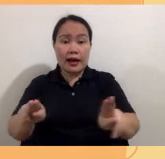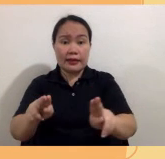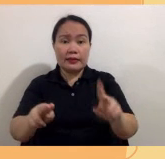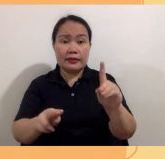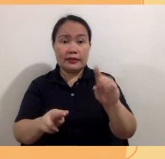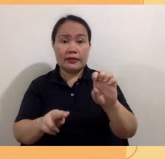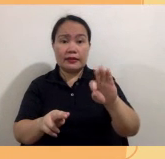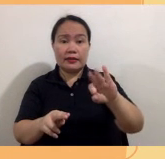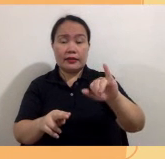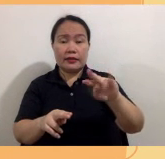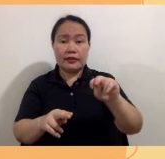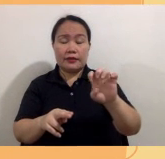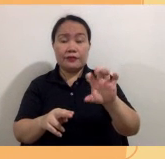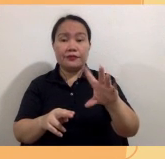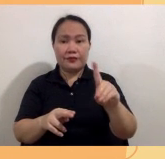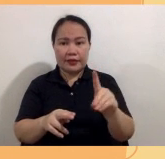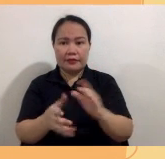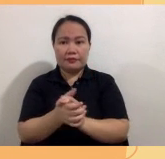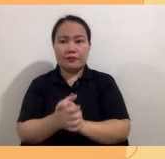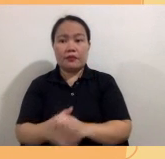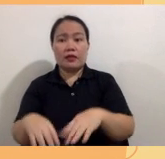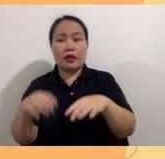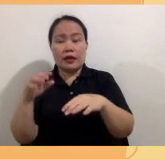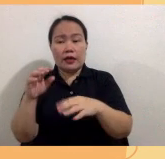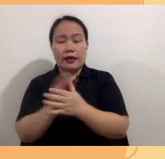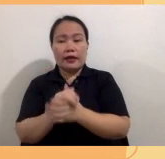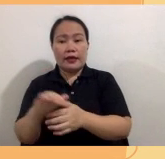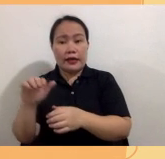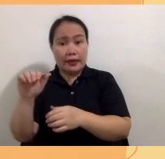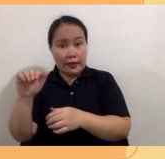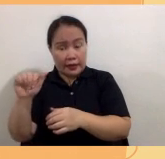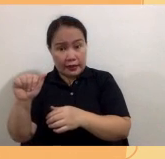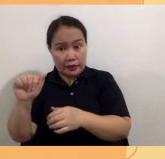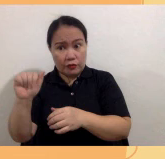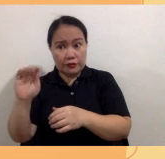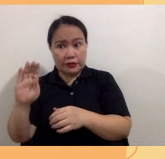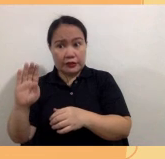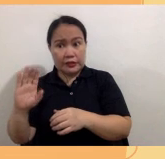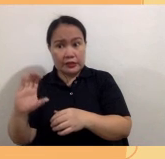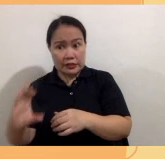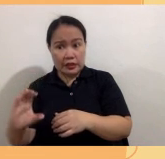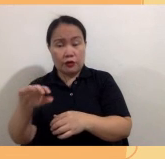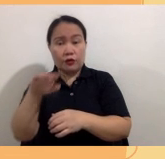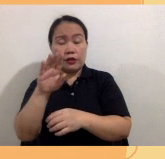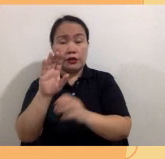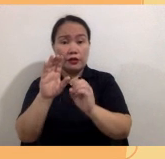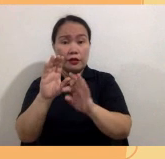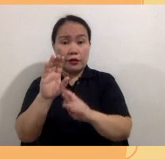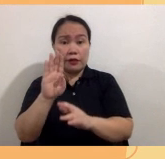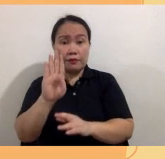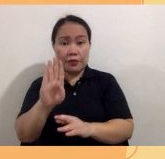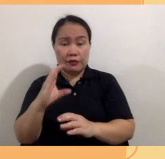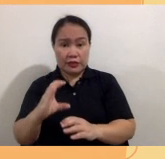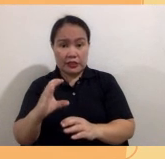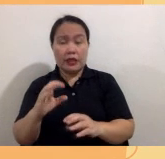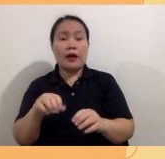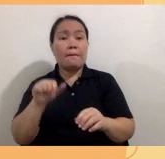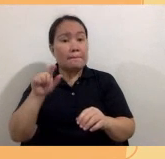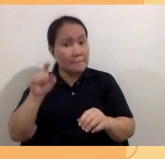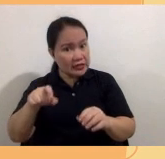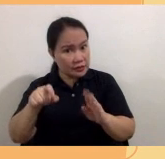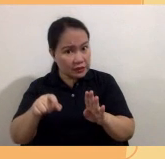remember also that your A over C and B over C should be rational expressions.